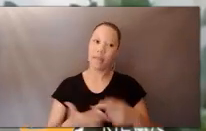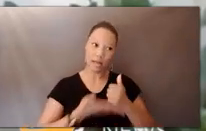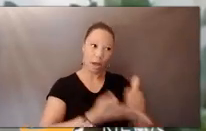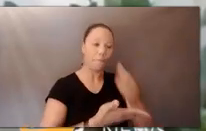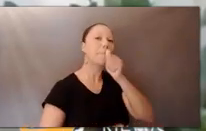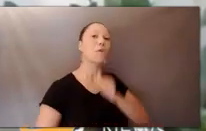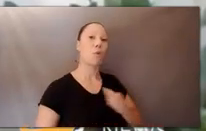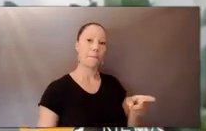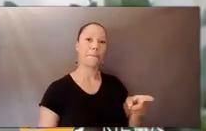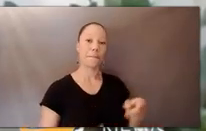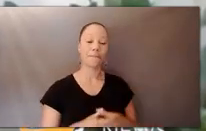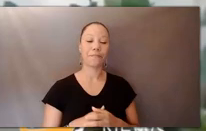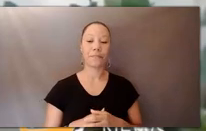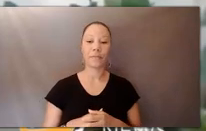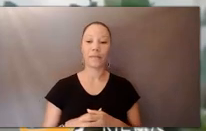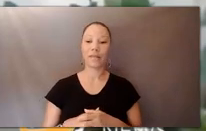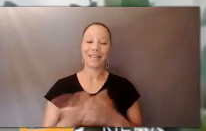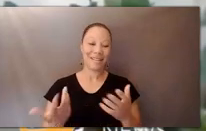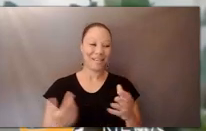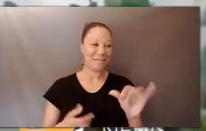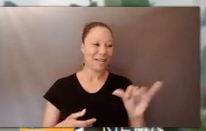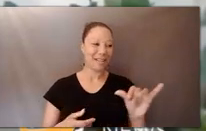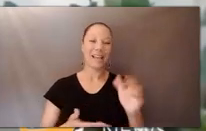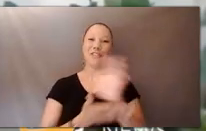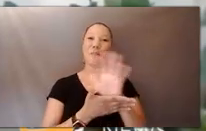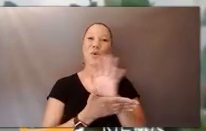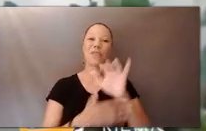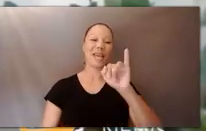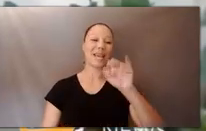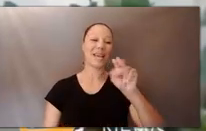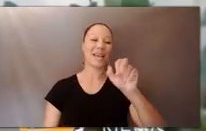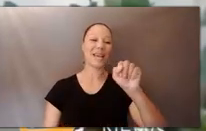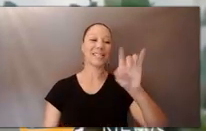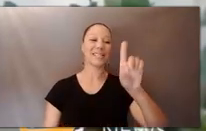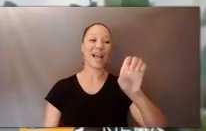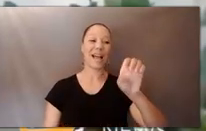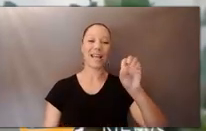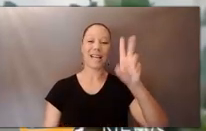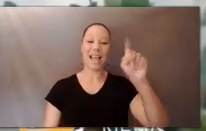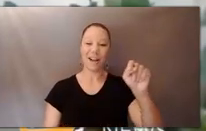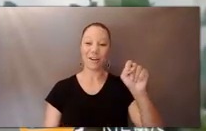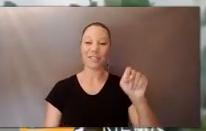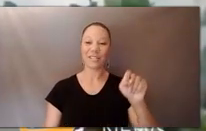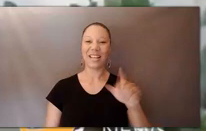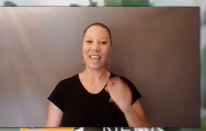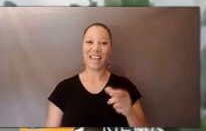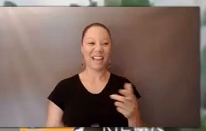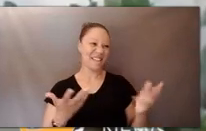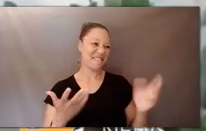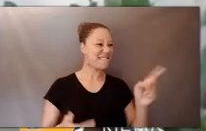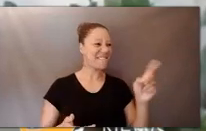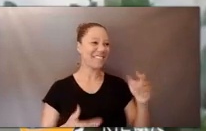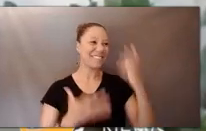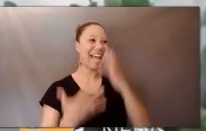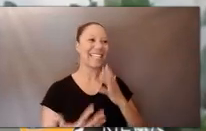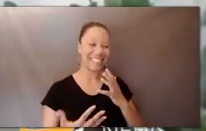But really just as they did in the movie Inside Out, I think it was called, where they sat with the sadness, right? So I